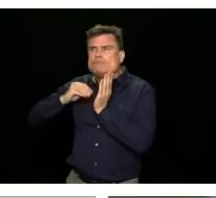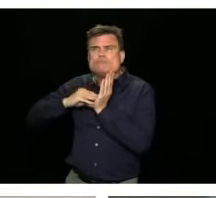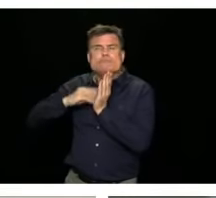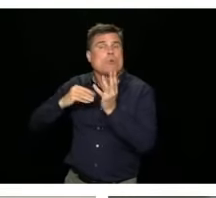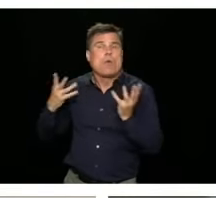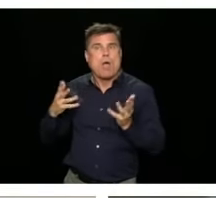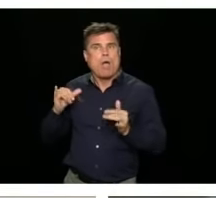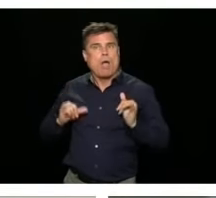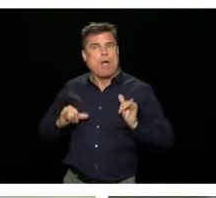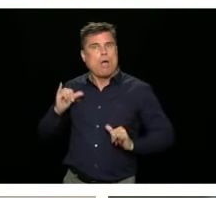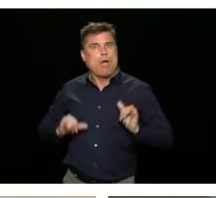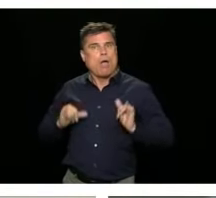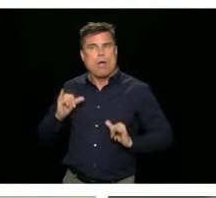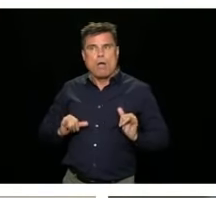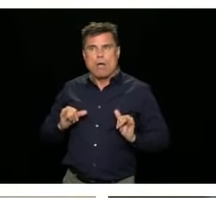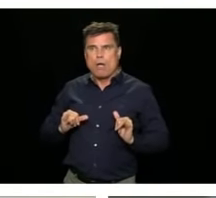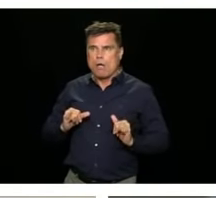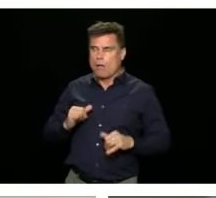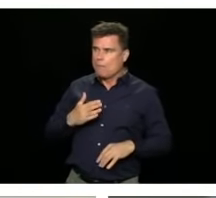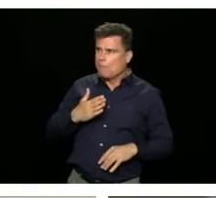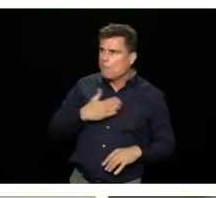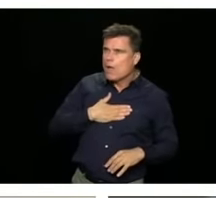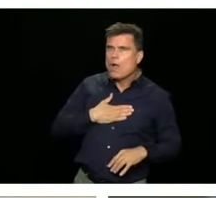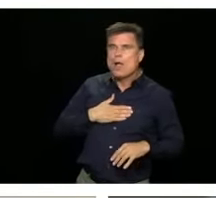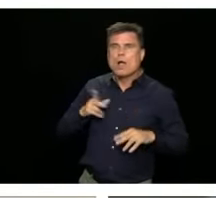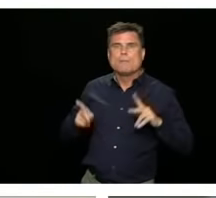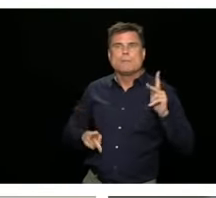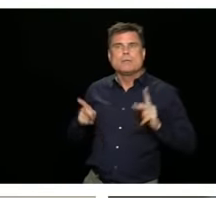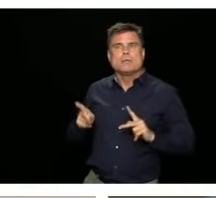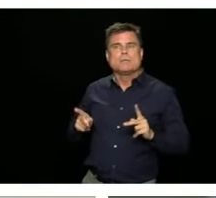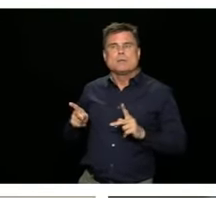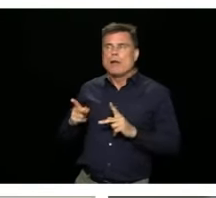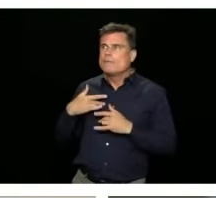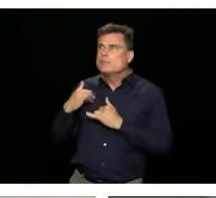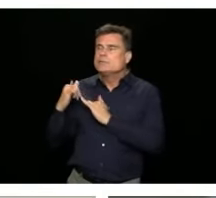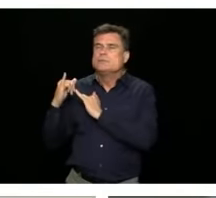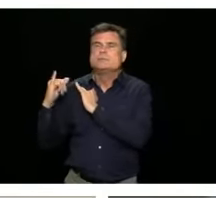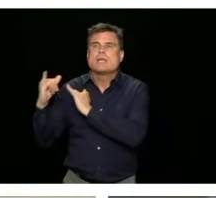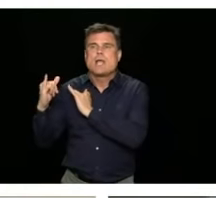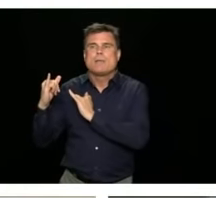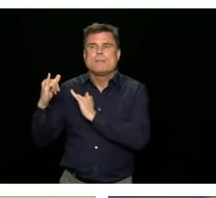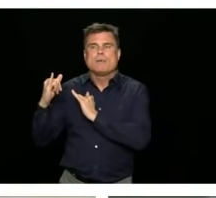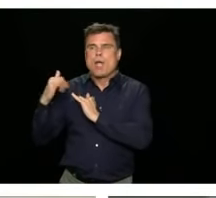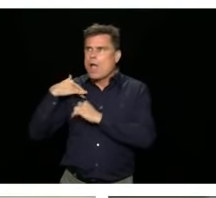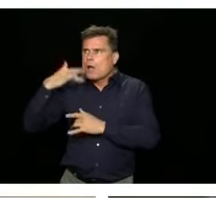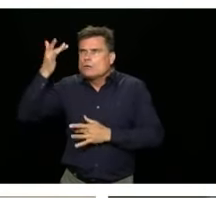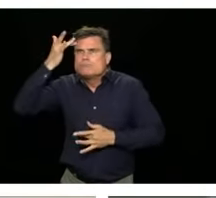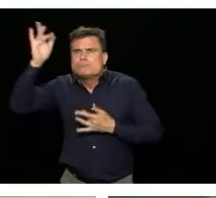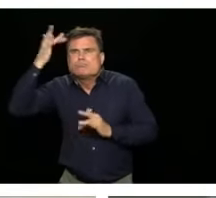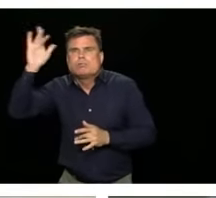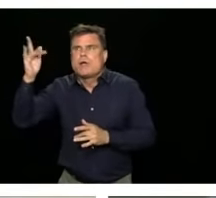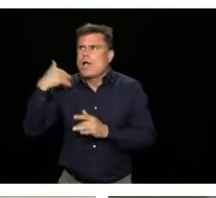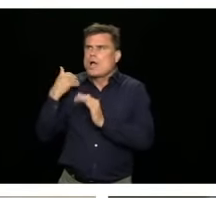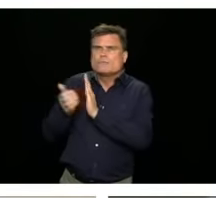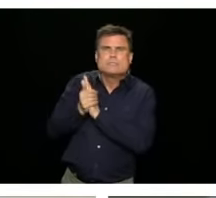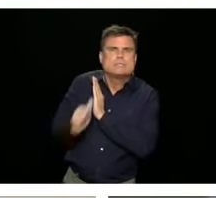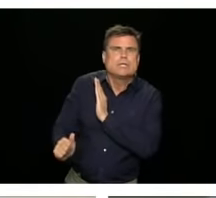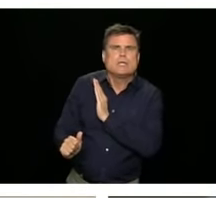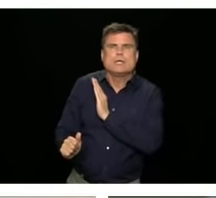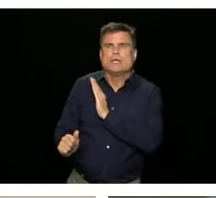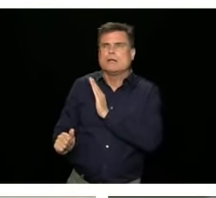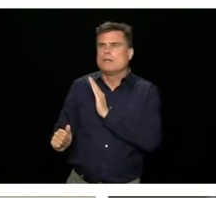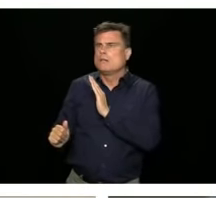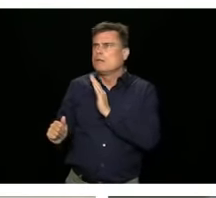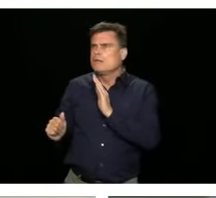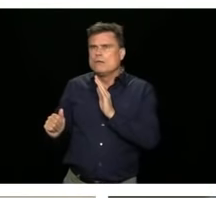emotional development, social development, self-esteem. And if you're constantly in a space where